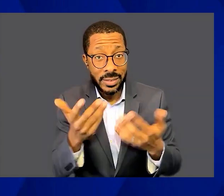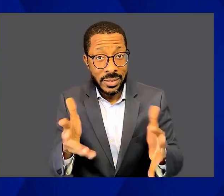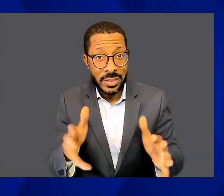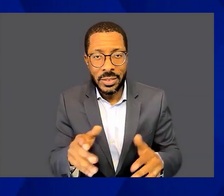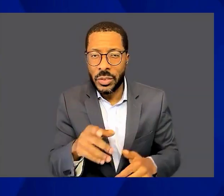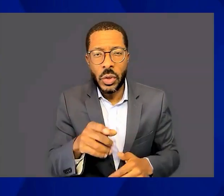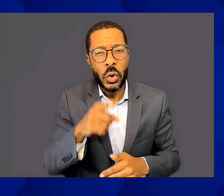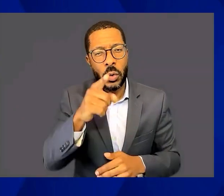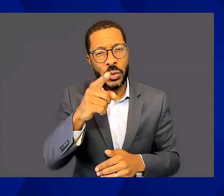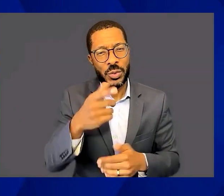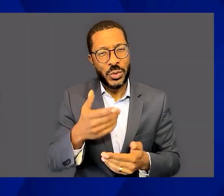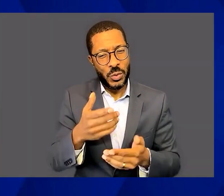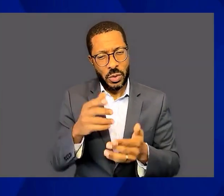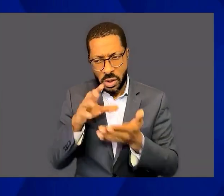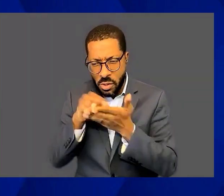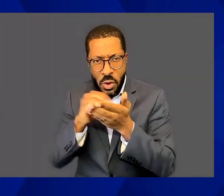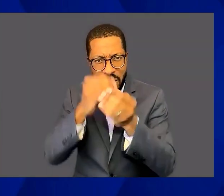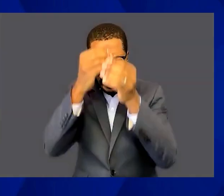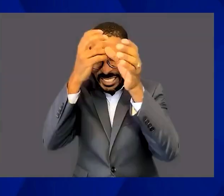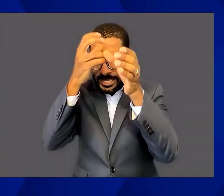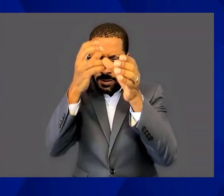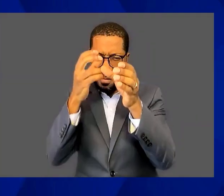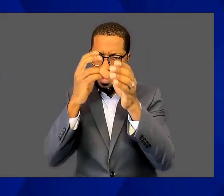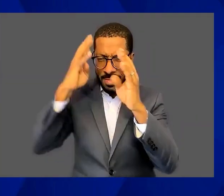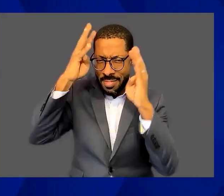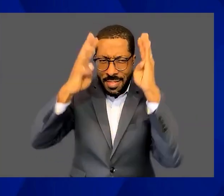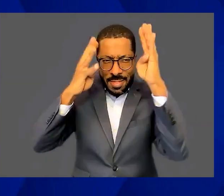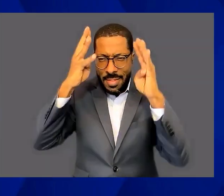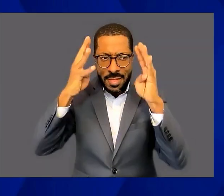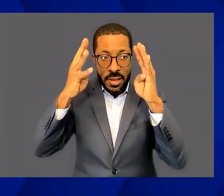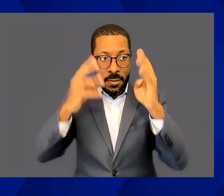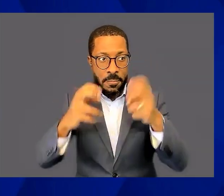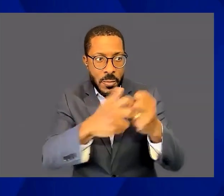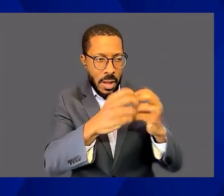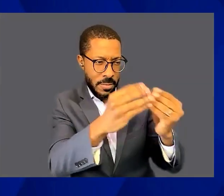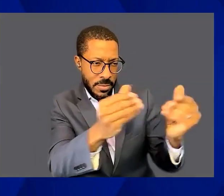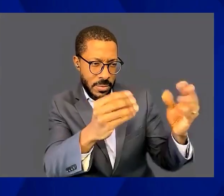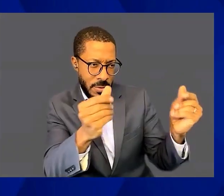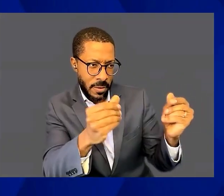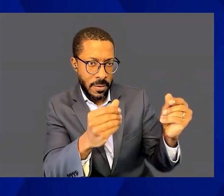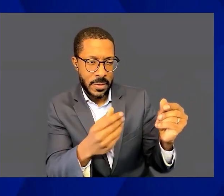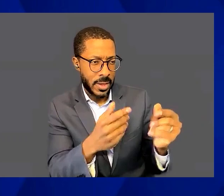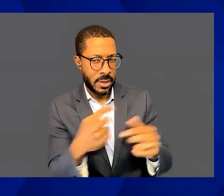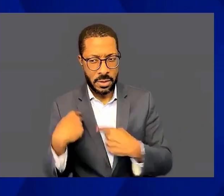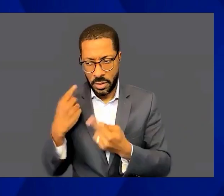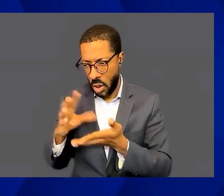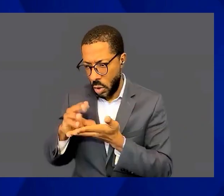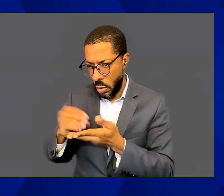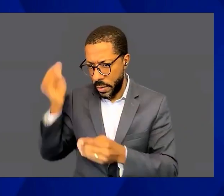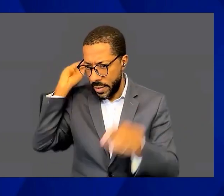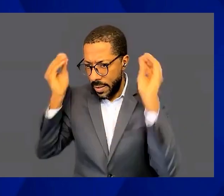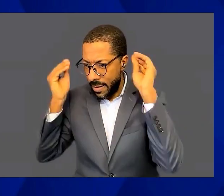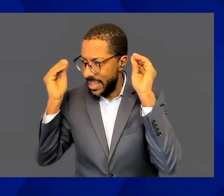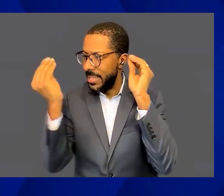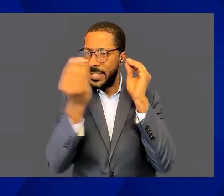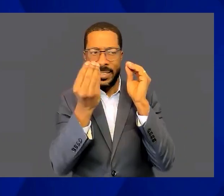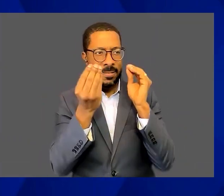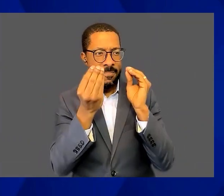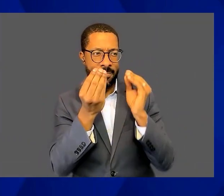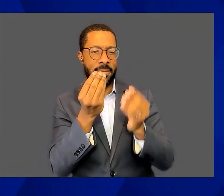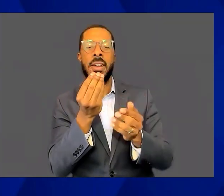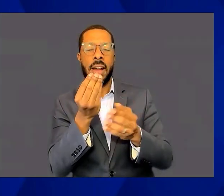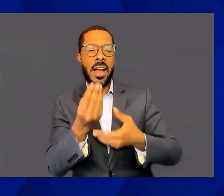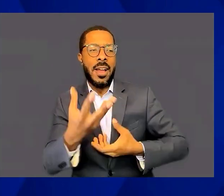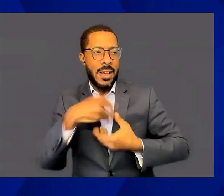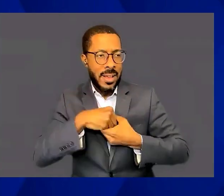problem solvers, and you are a bridge between science and society. Your perspective